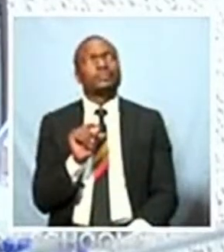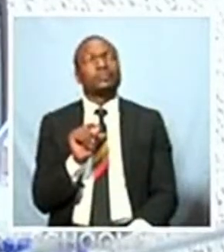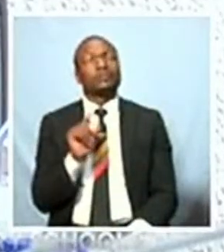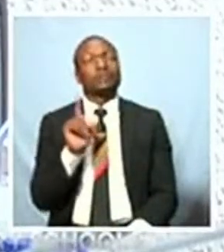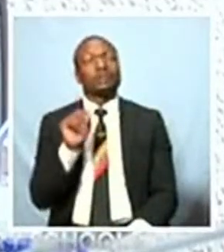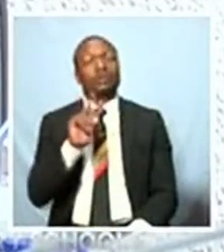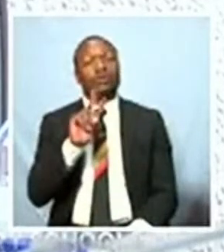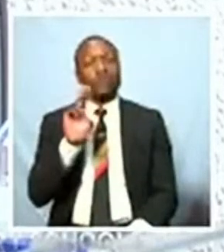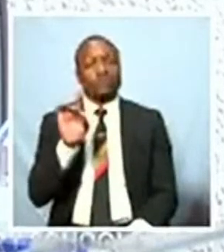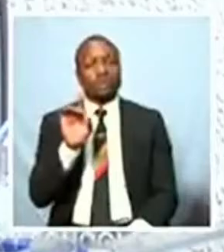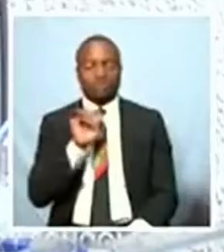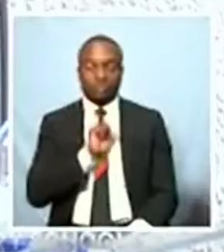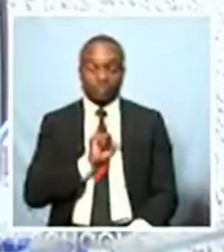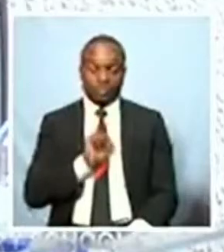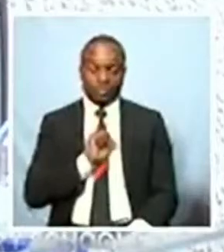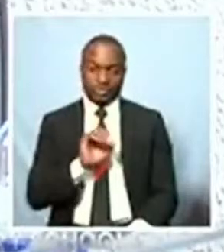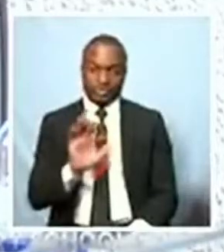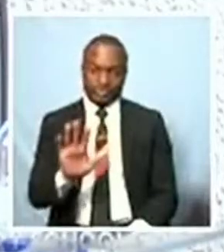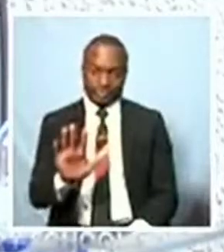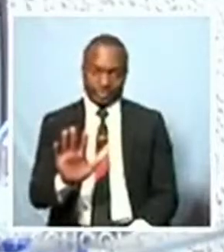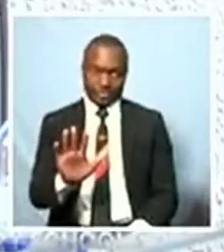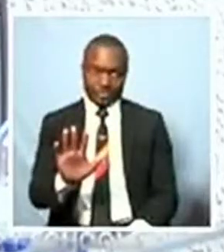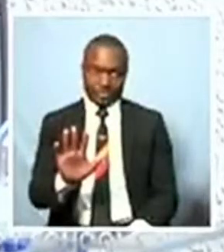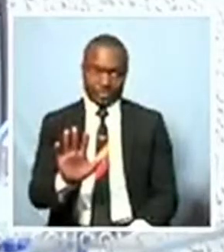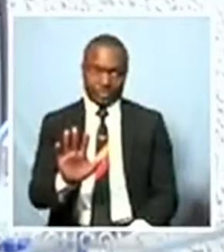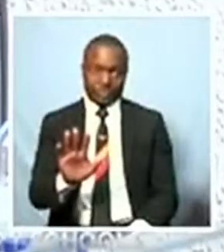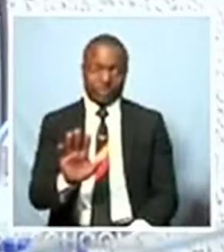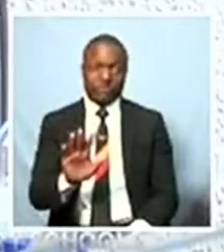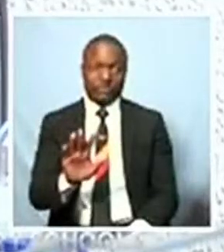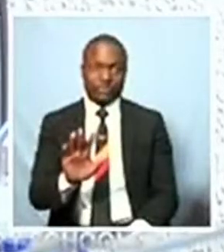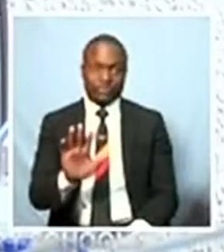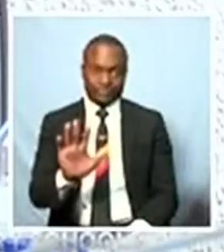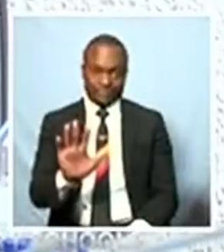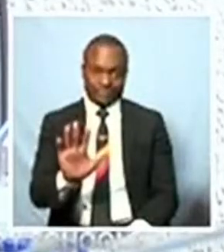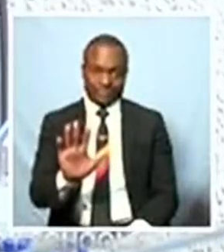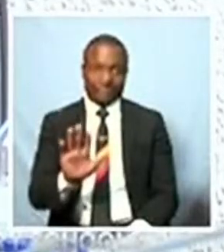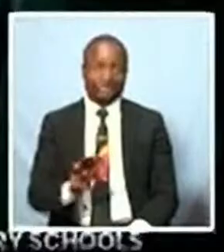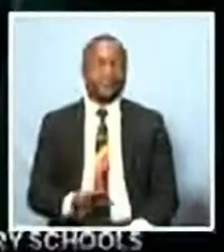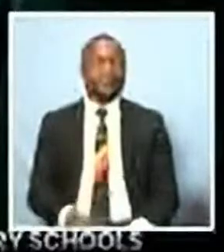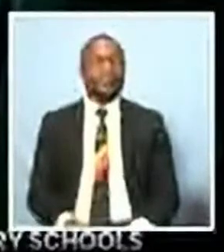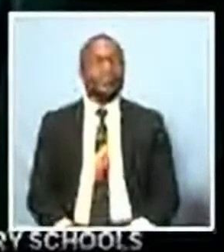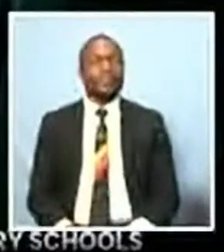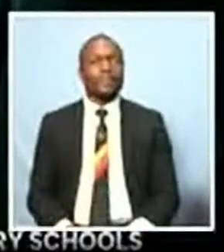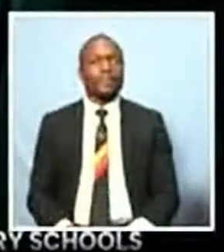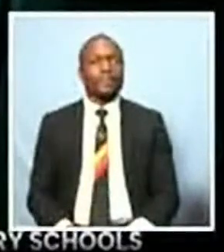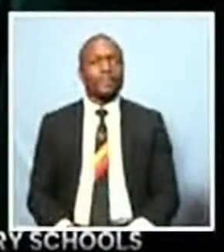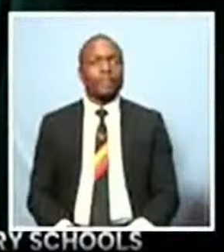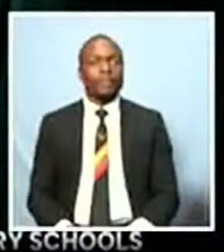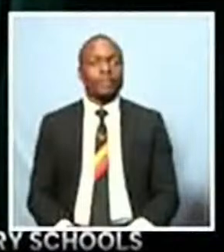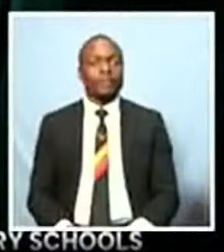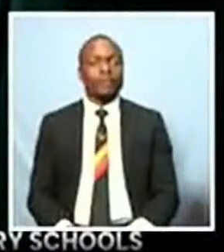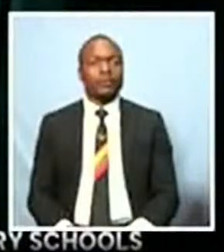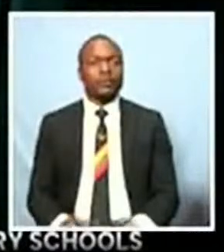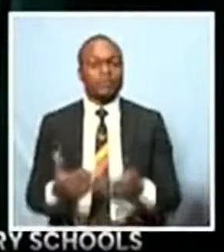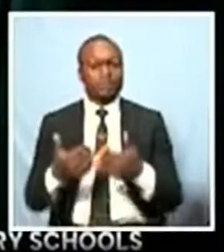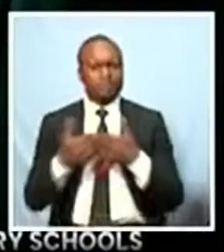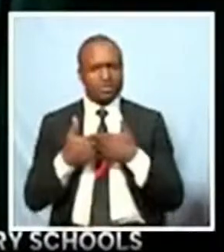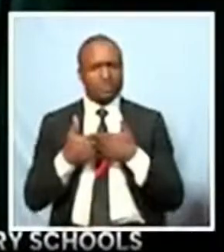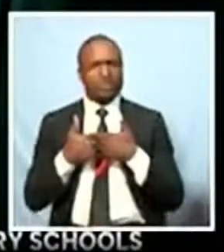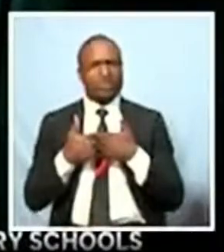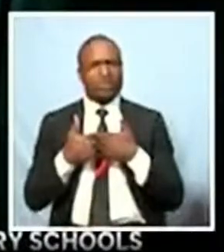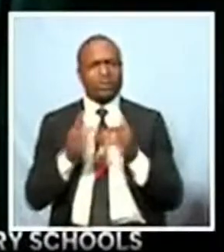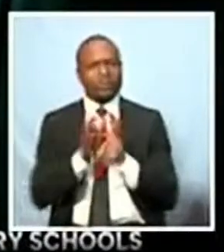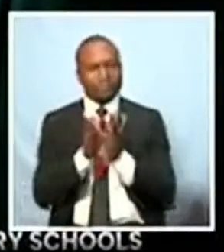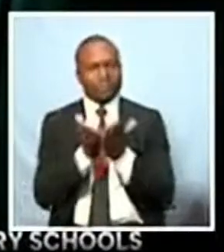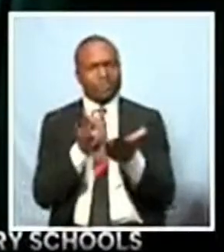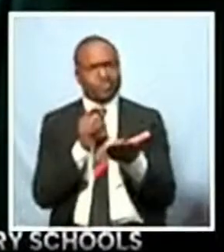2028. Sorry, just there. We will actually be ready. Yeah, just there. Yes. Made a module for this, or how have